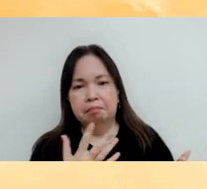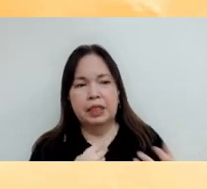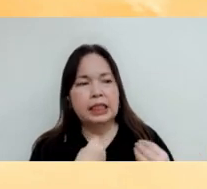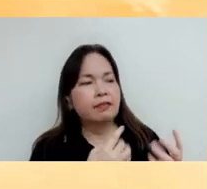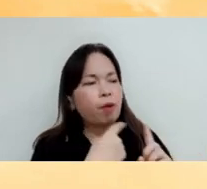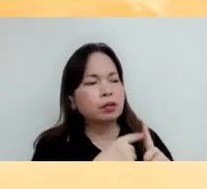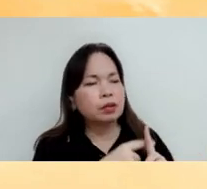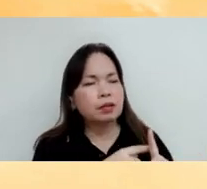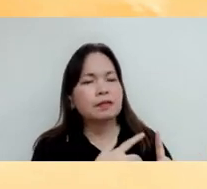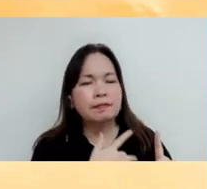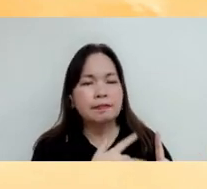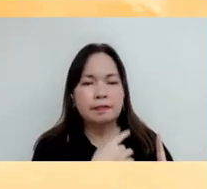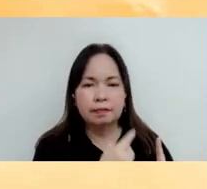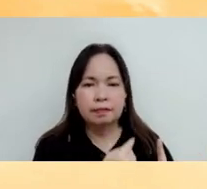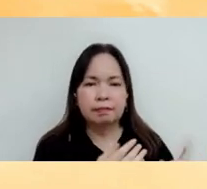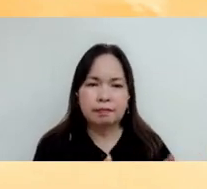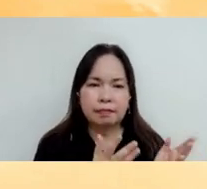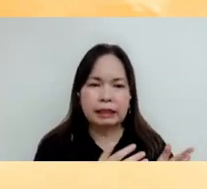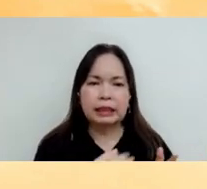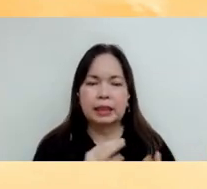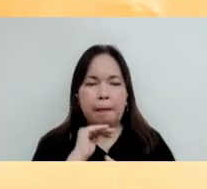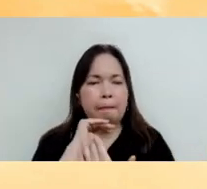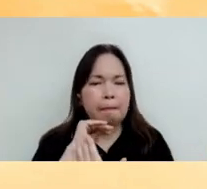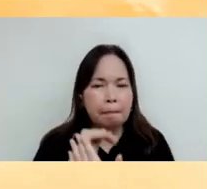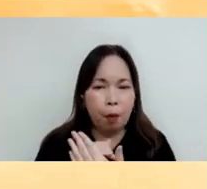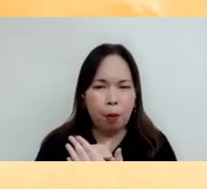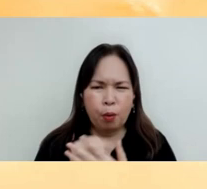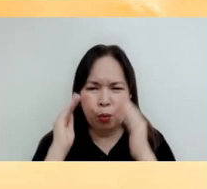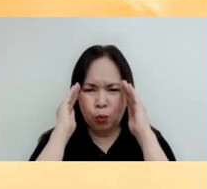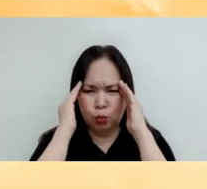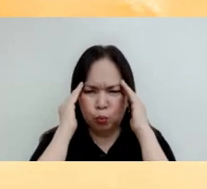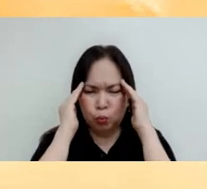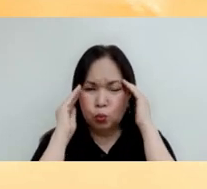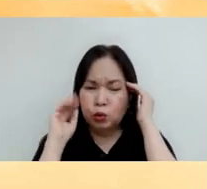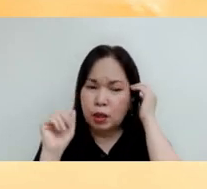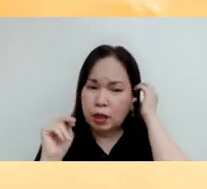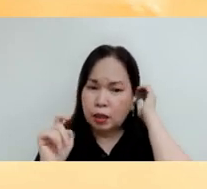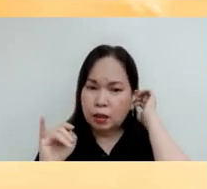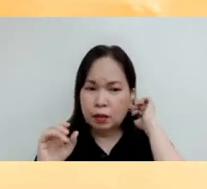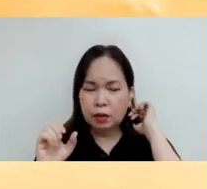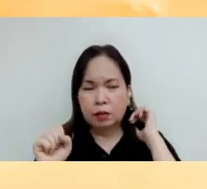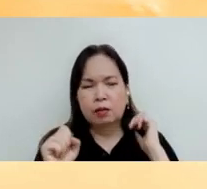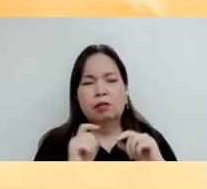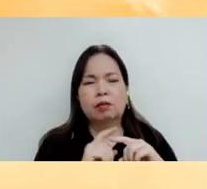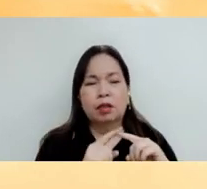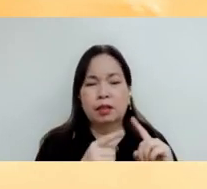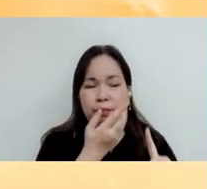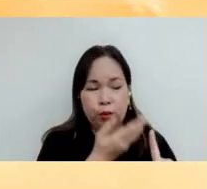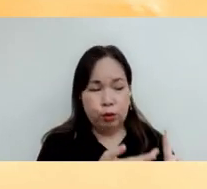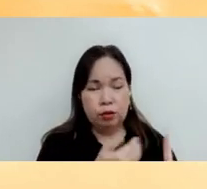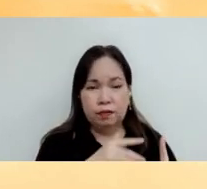help counteract anxious feelings. No? And when an individual feels safe in their environment,